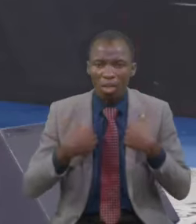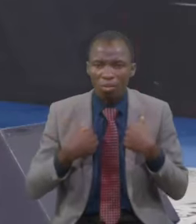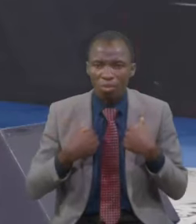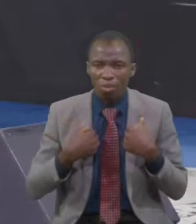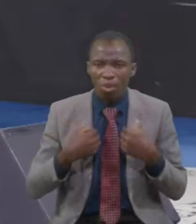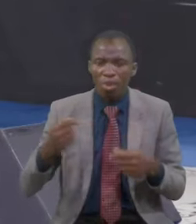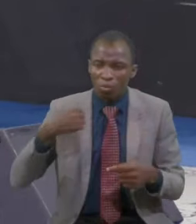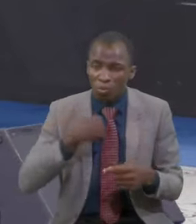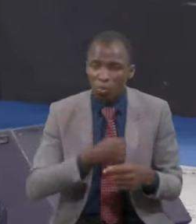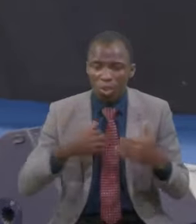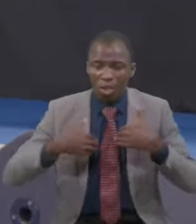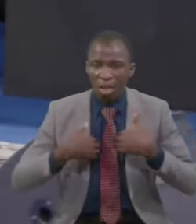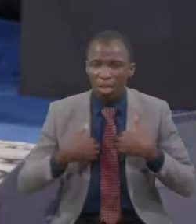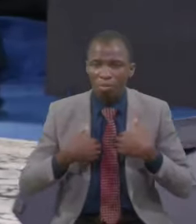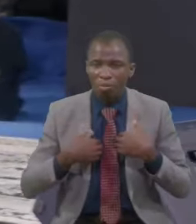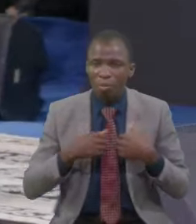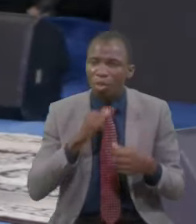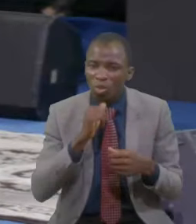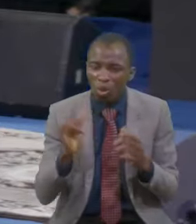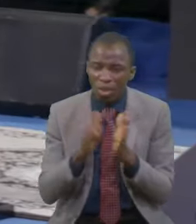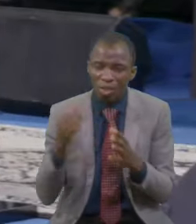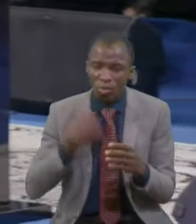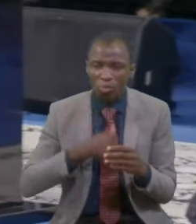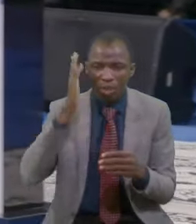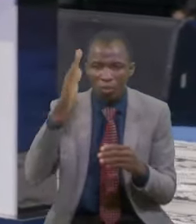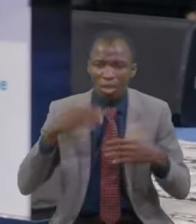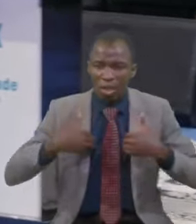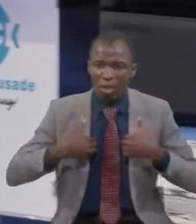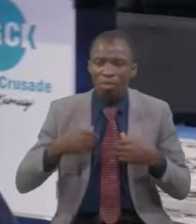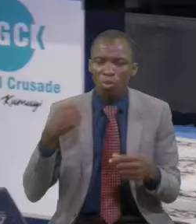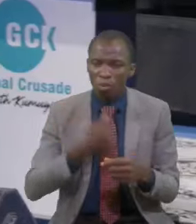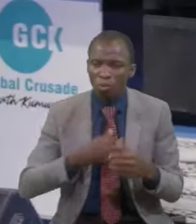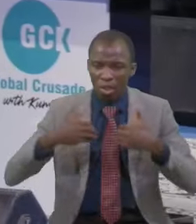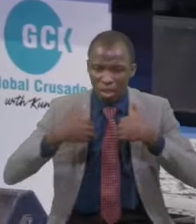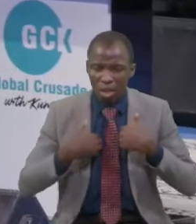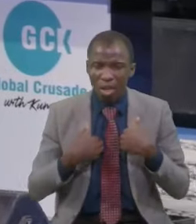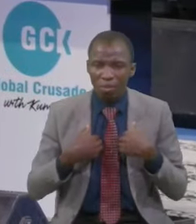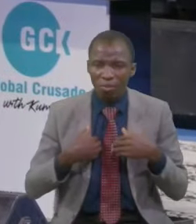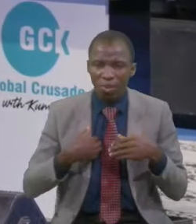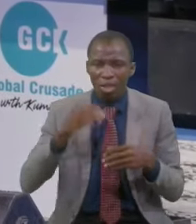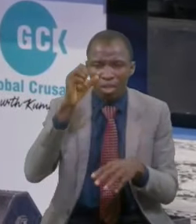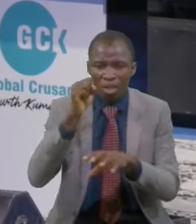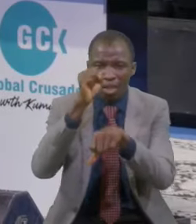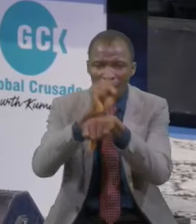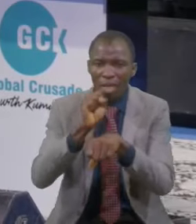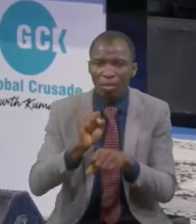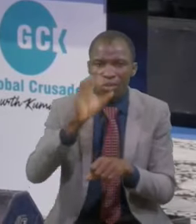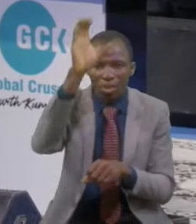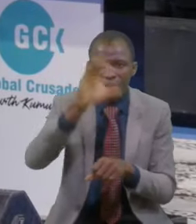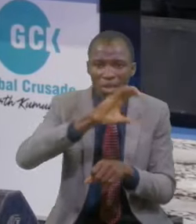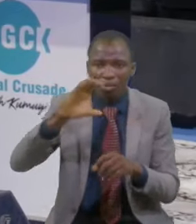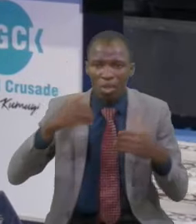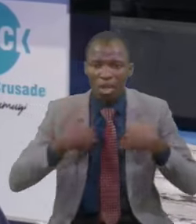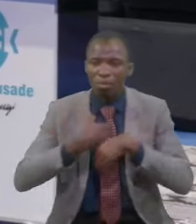we have, not that we're going to have, we have, Calvary has made it available